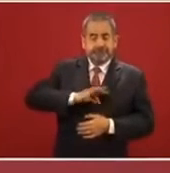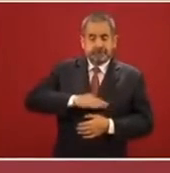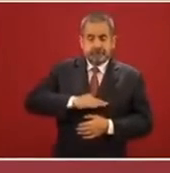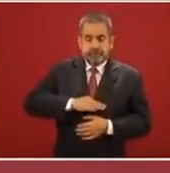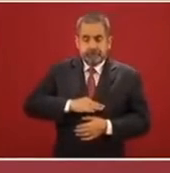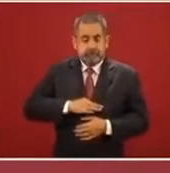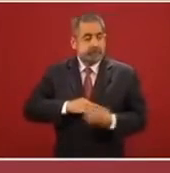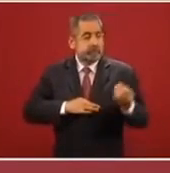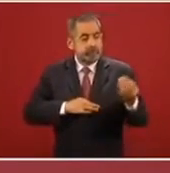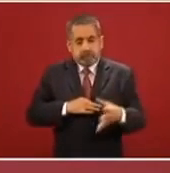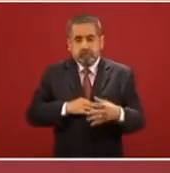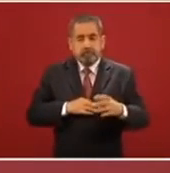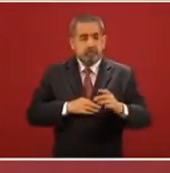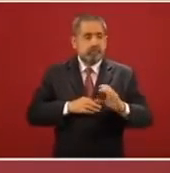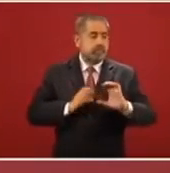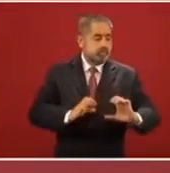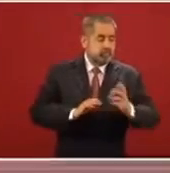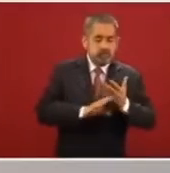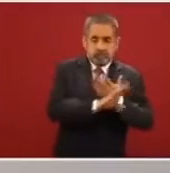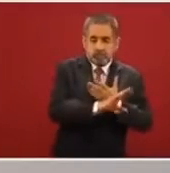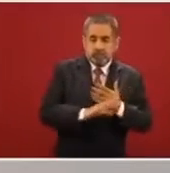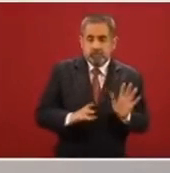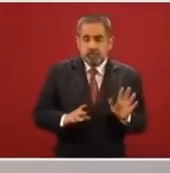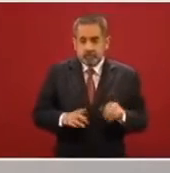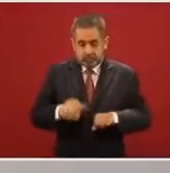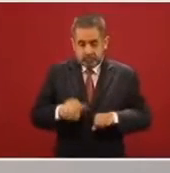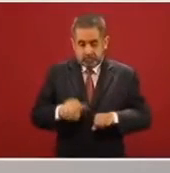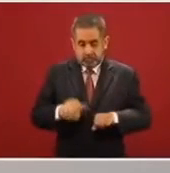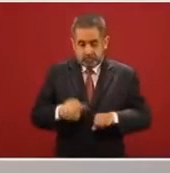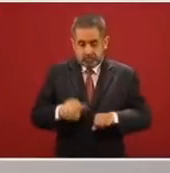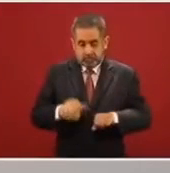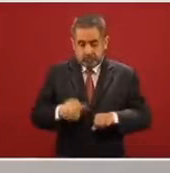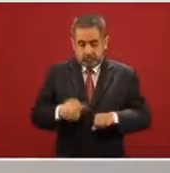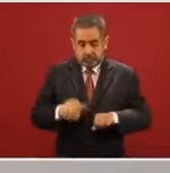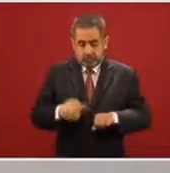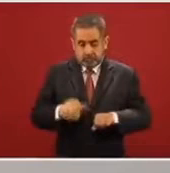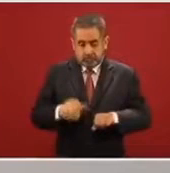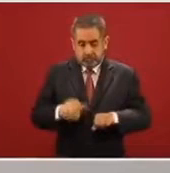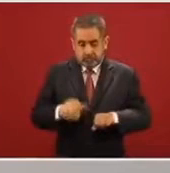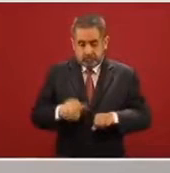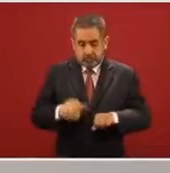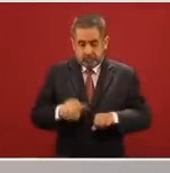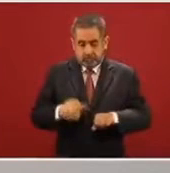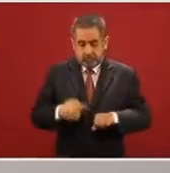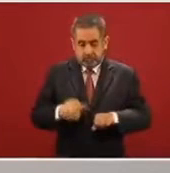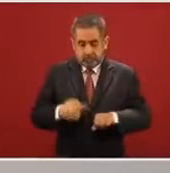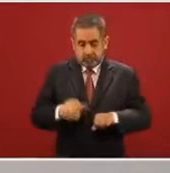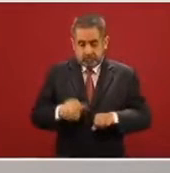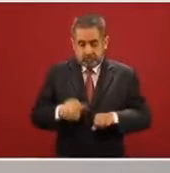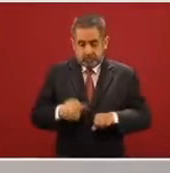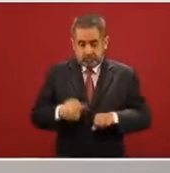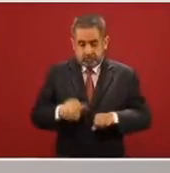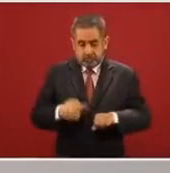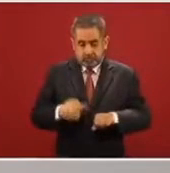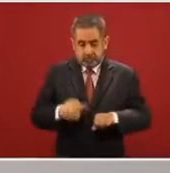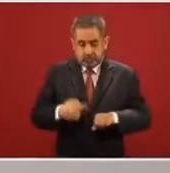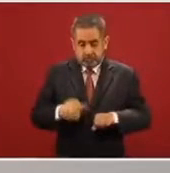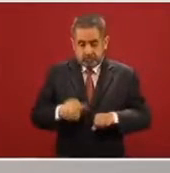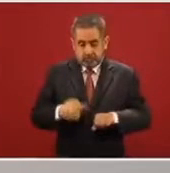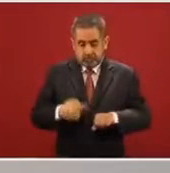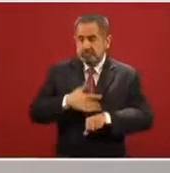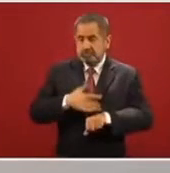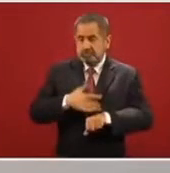a pesar de no haber tenido enfermedad. even though they had no symptoms of